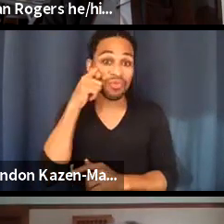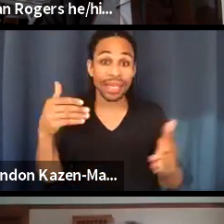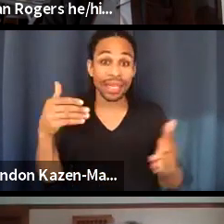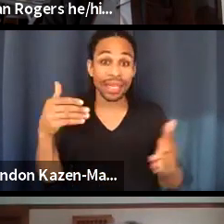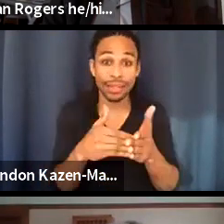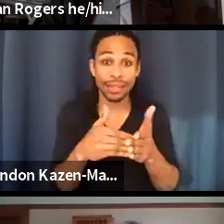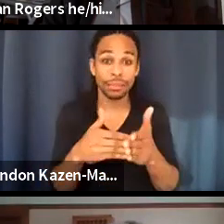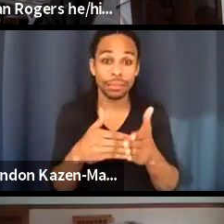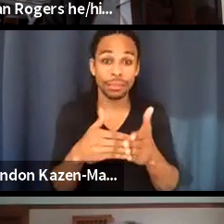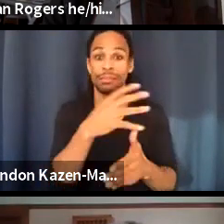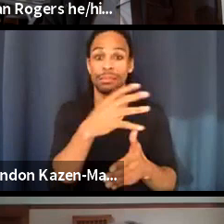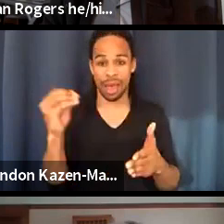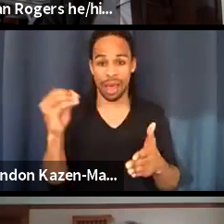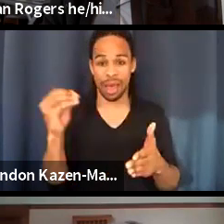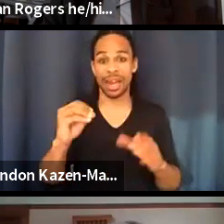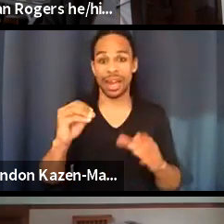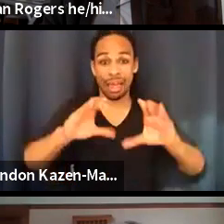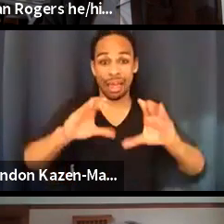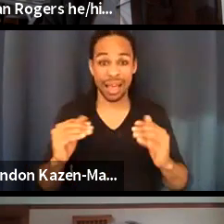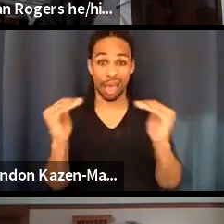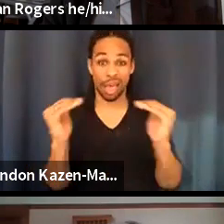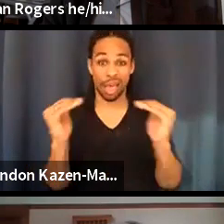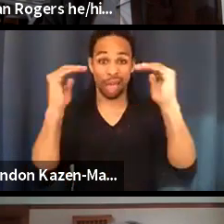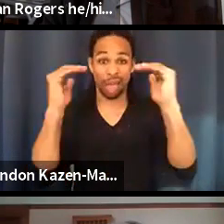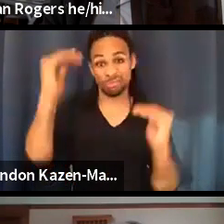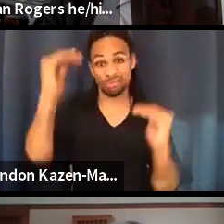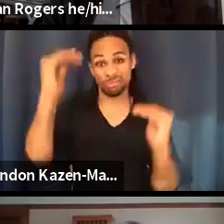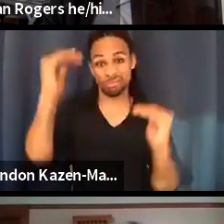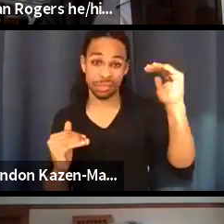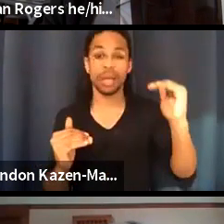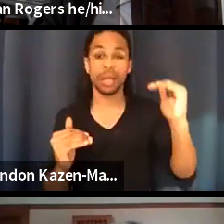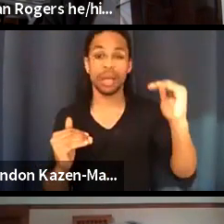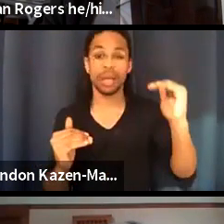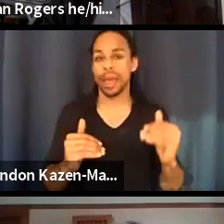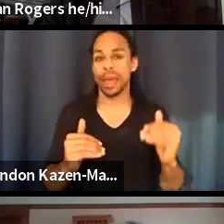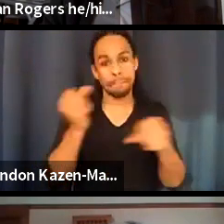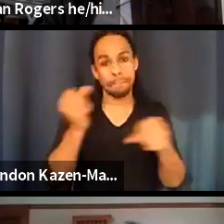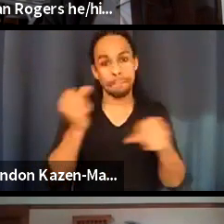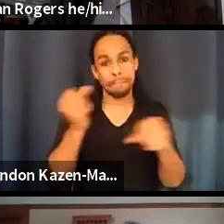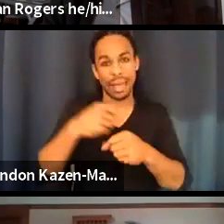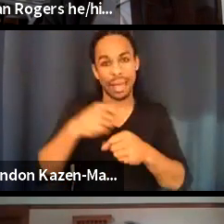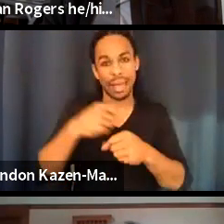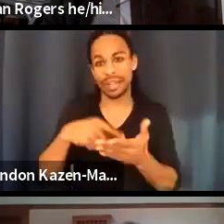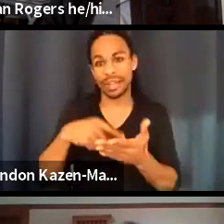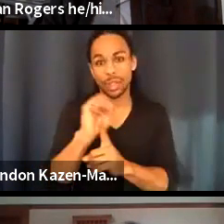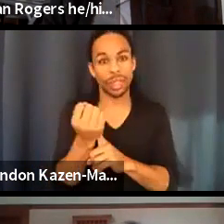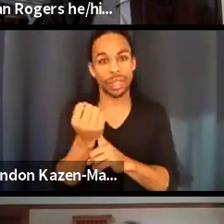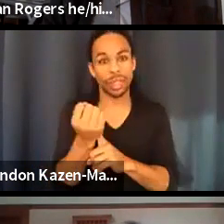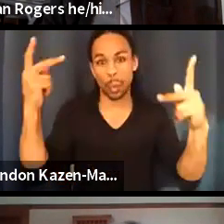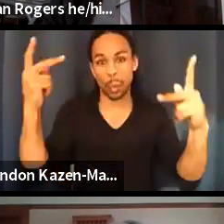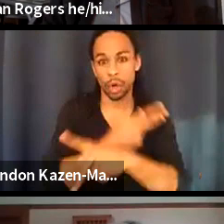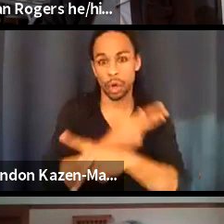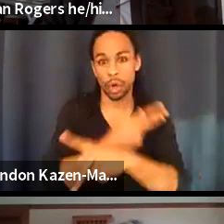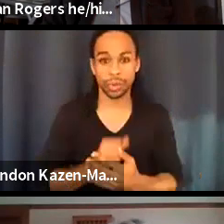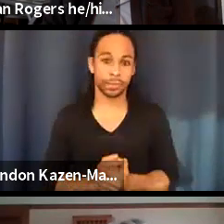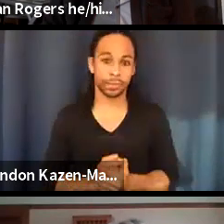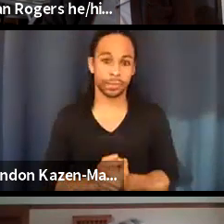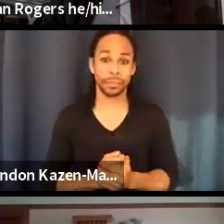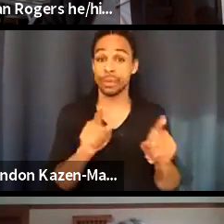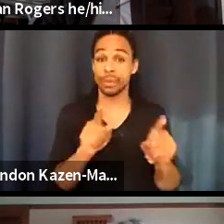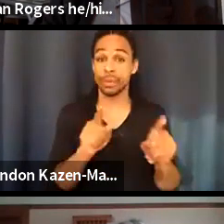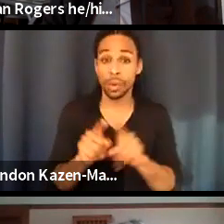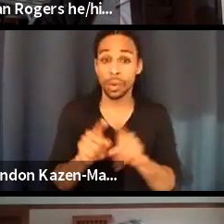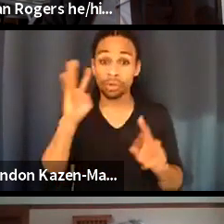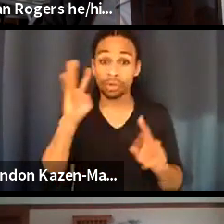COVID-19. At the same time, creative scientists and curanderas are working